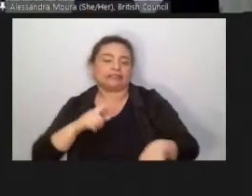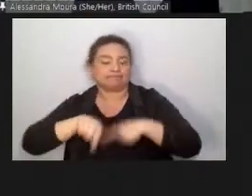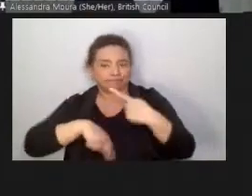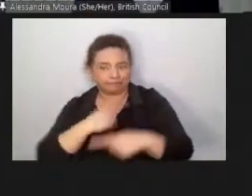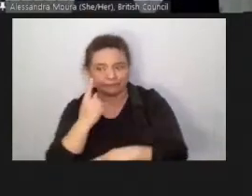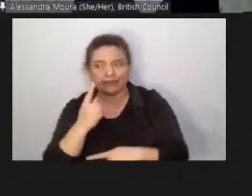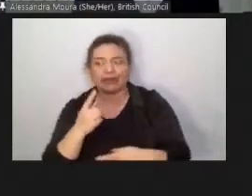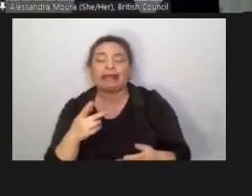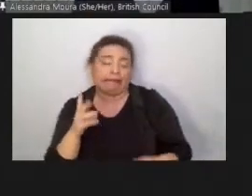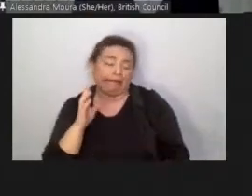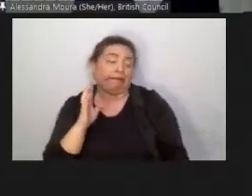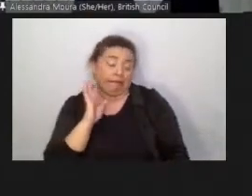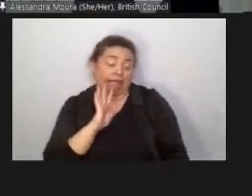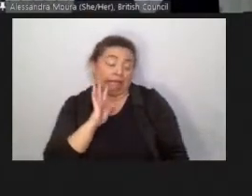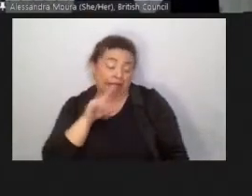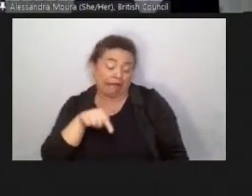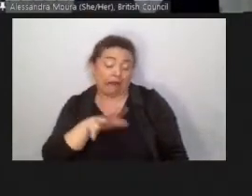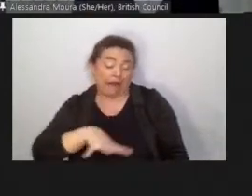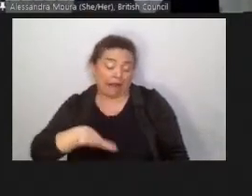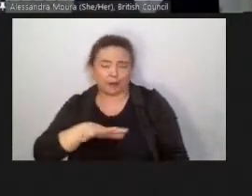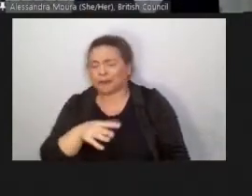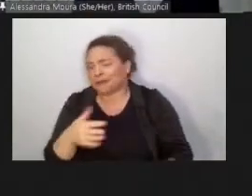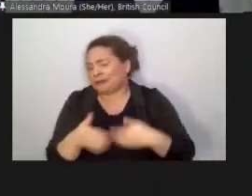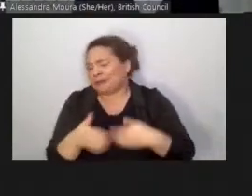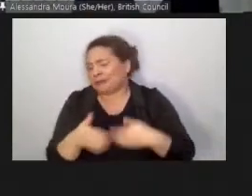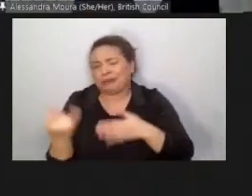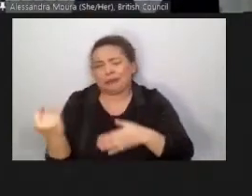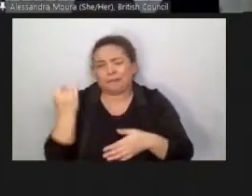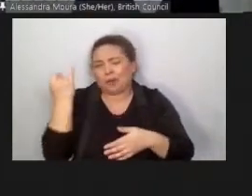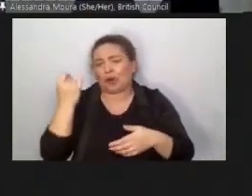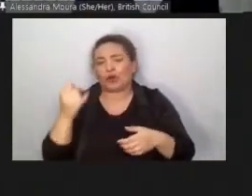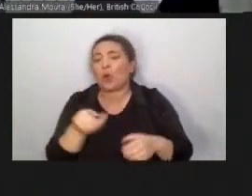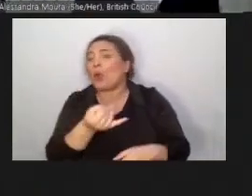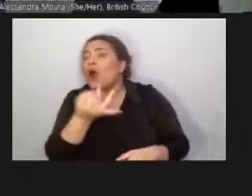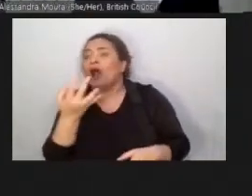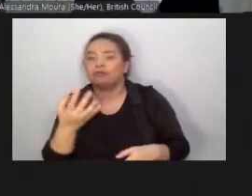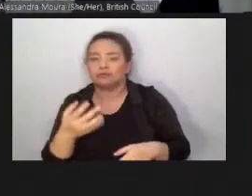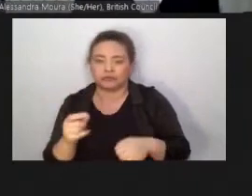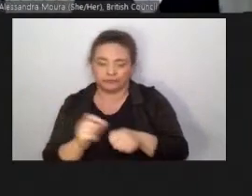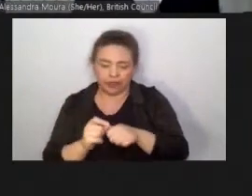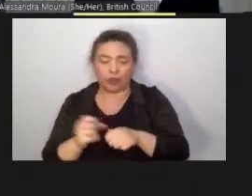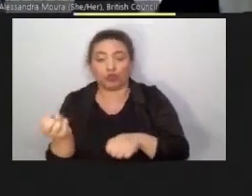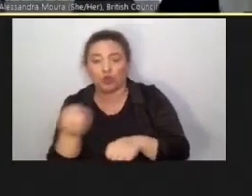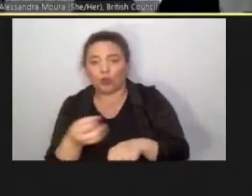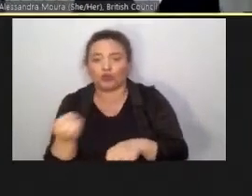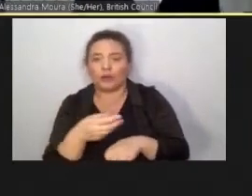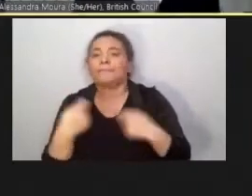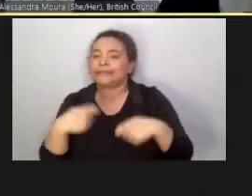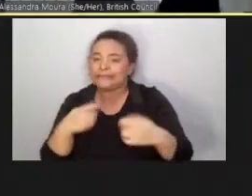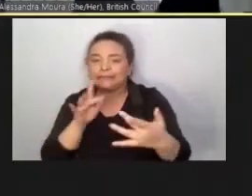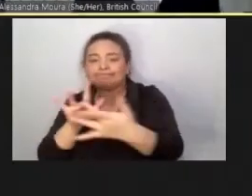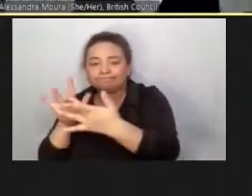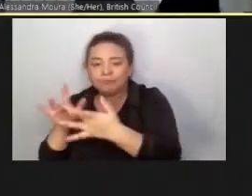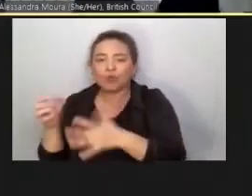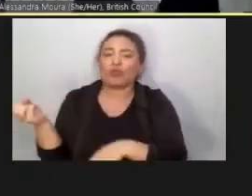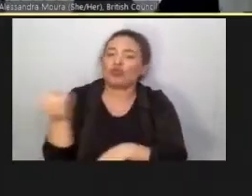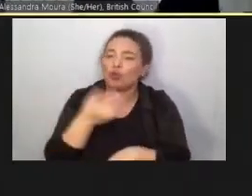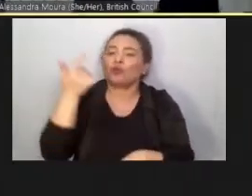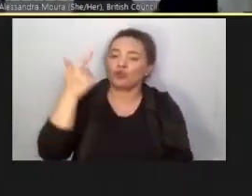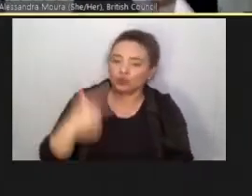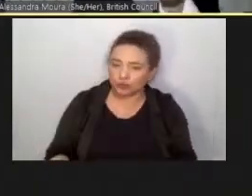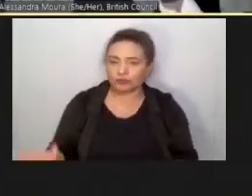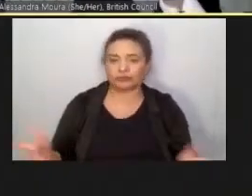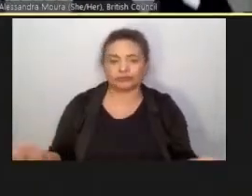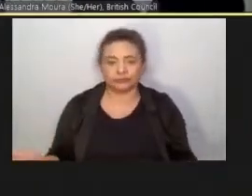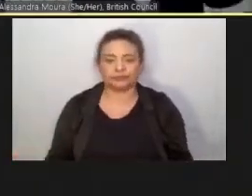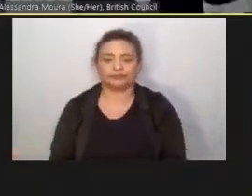there's always something more you can learn. Right. Yeah, I